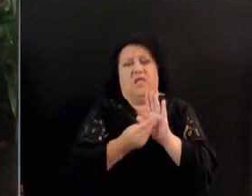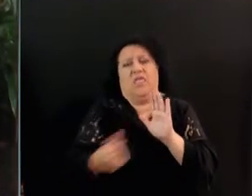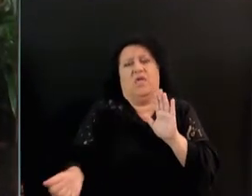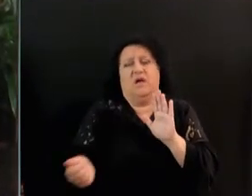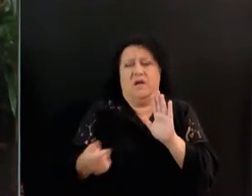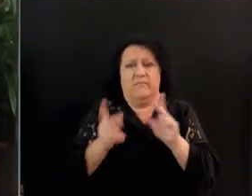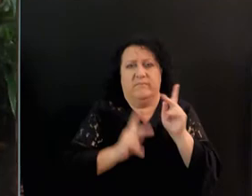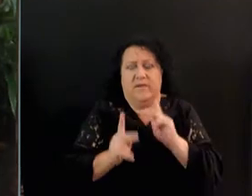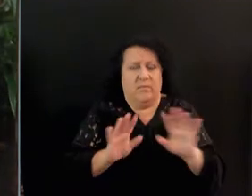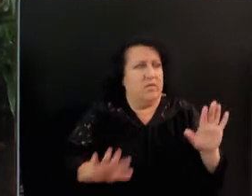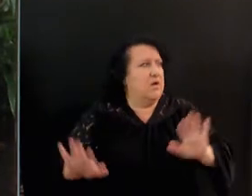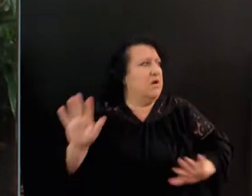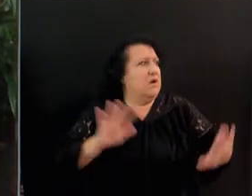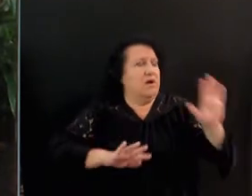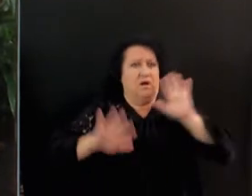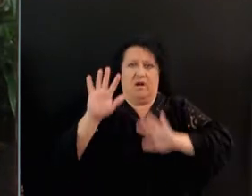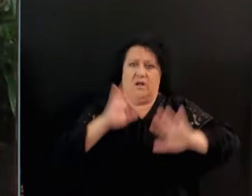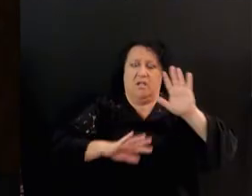friends.